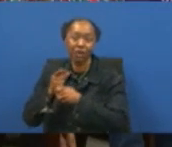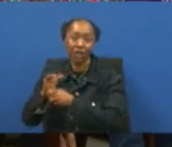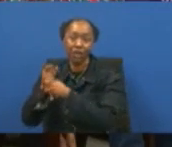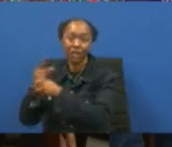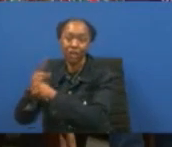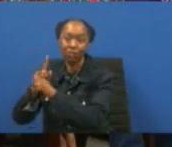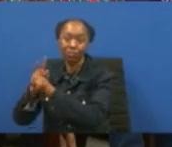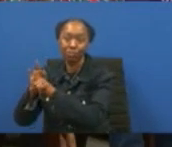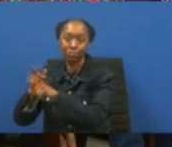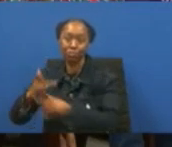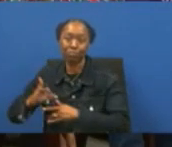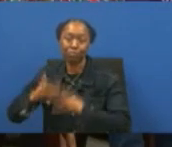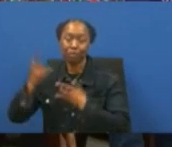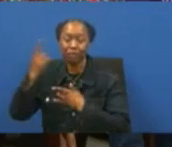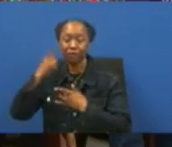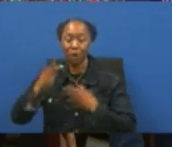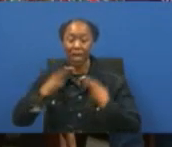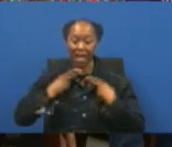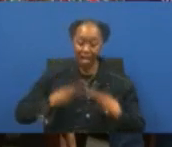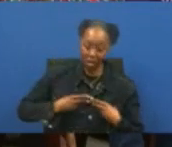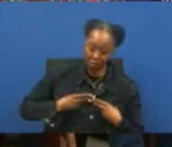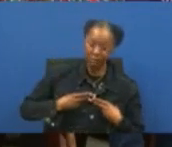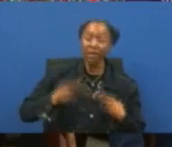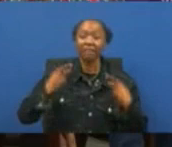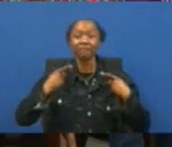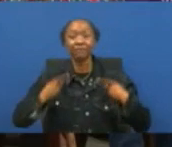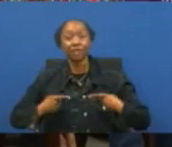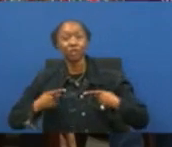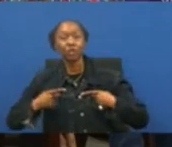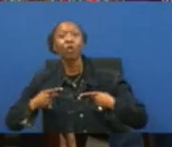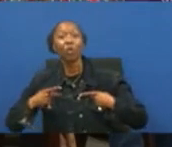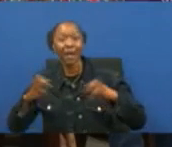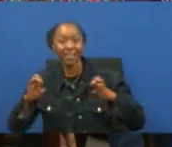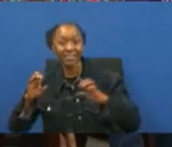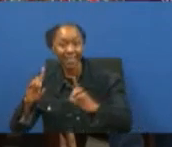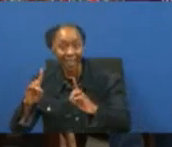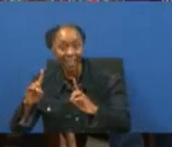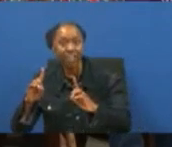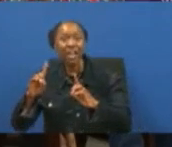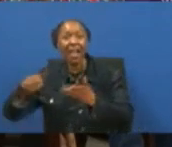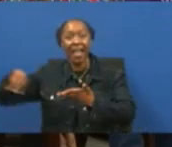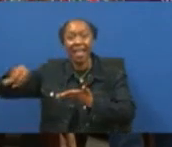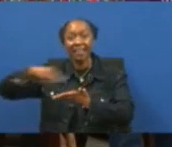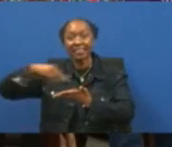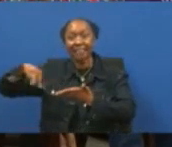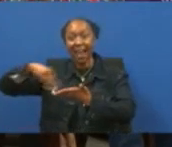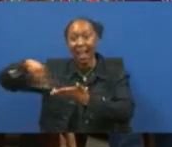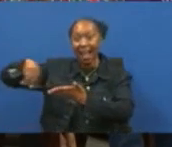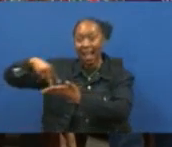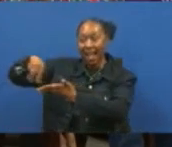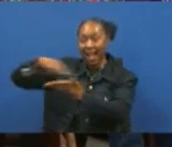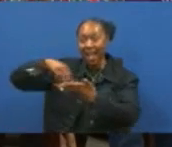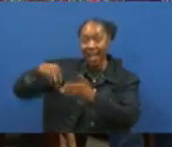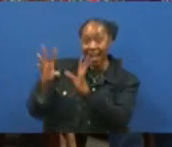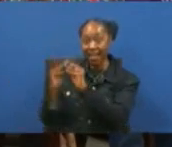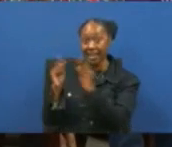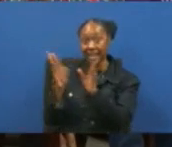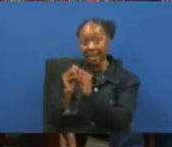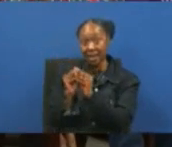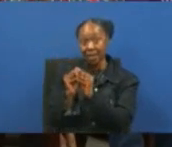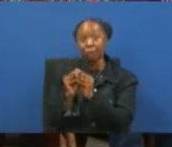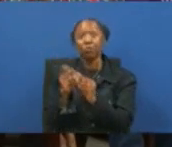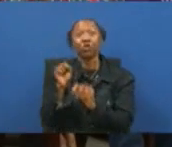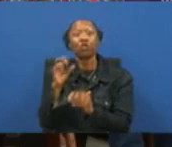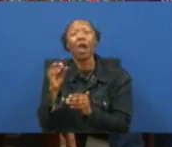Health, Physical Education, Recreation, and Dance Conference. That's a mouthful, and